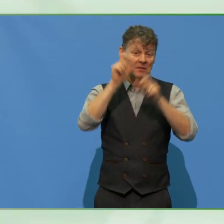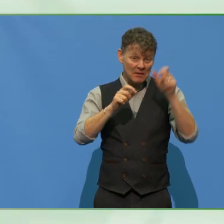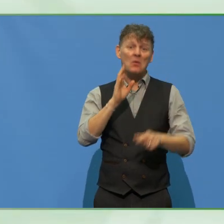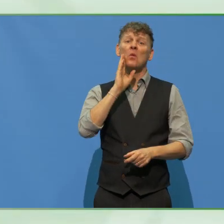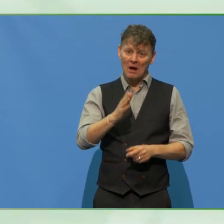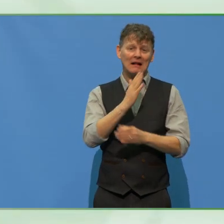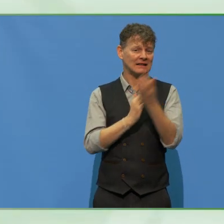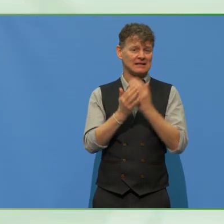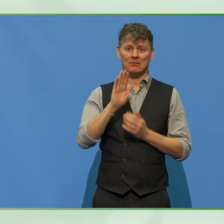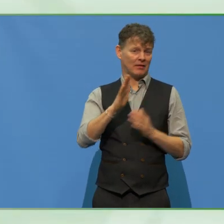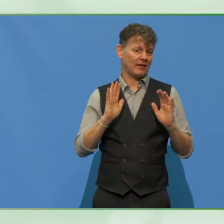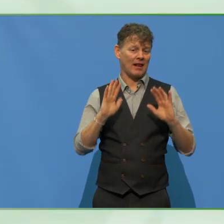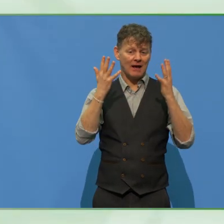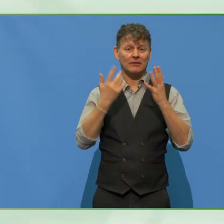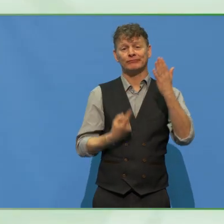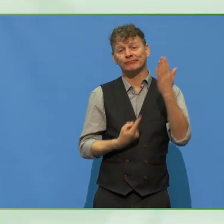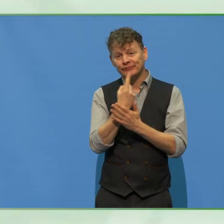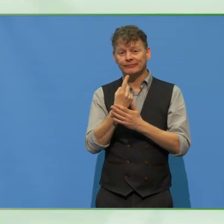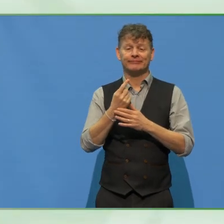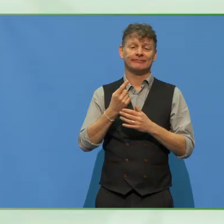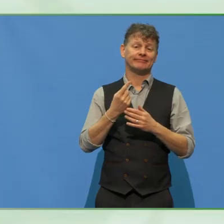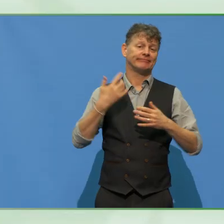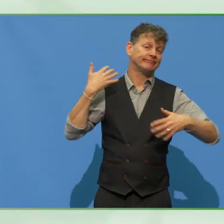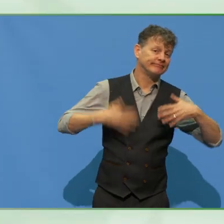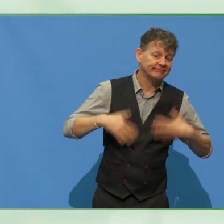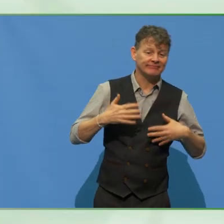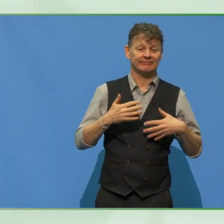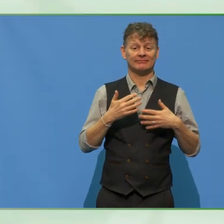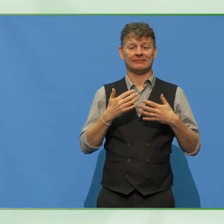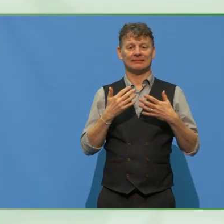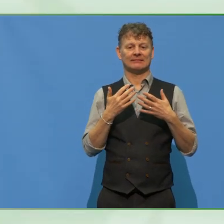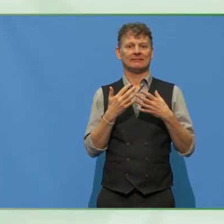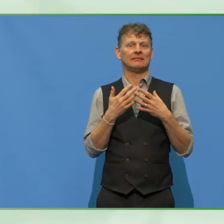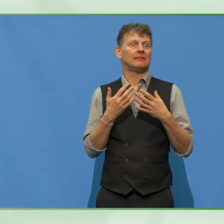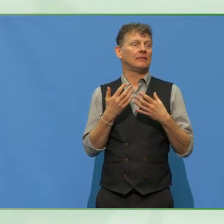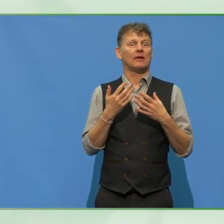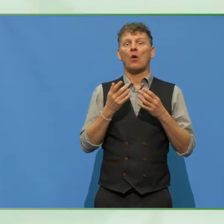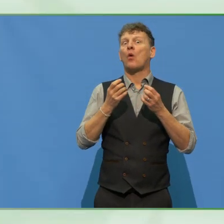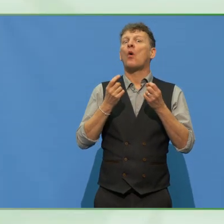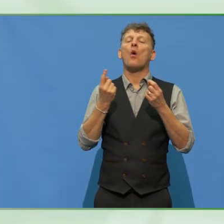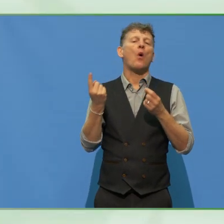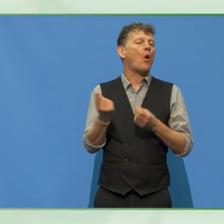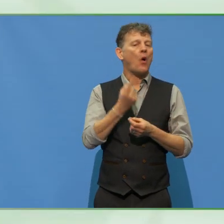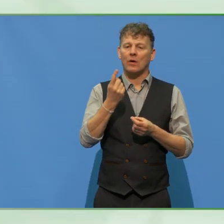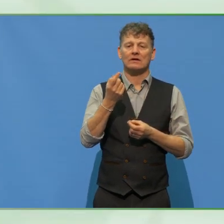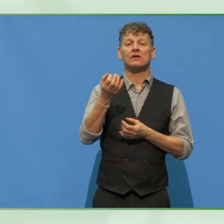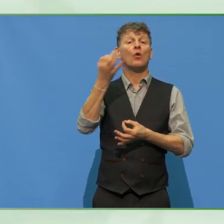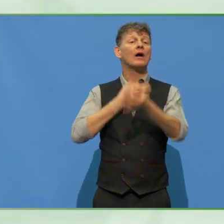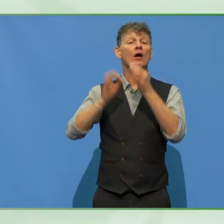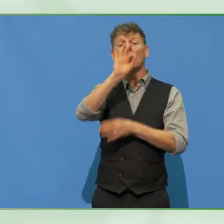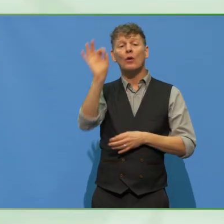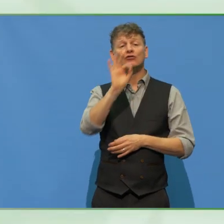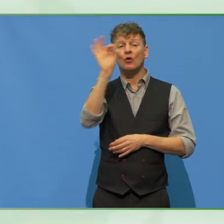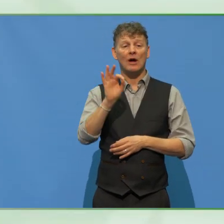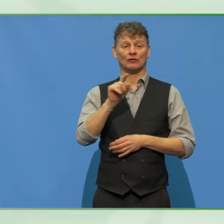available? And so that's the most common question we get is, hey, I'm new, I've just